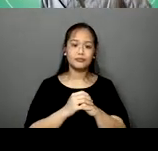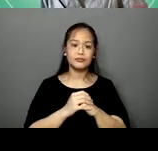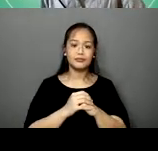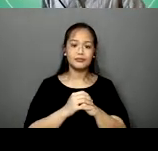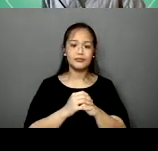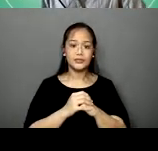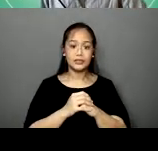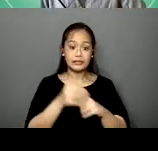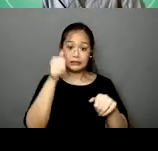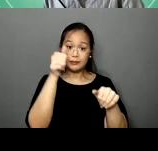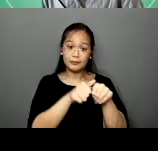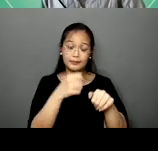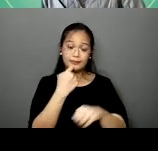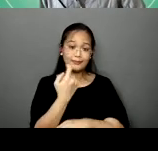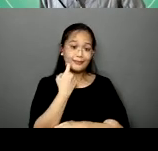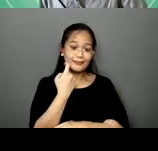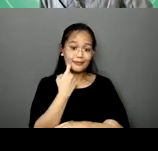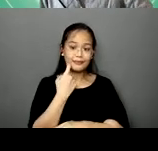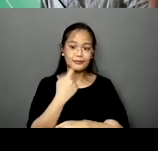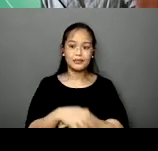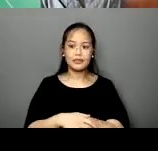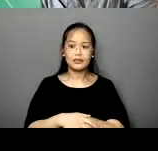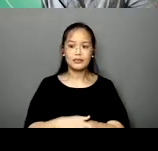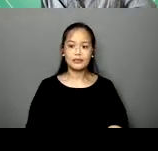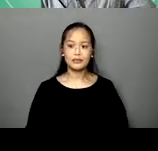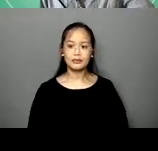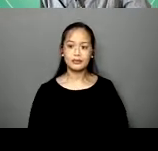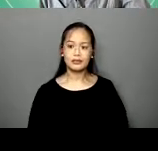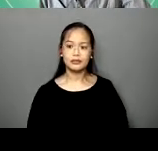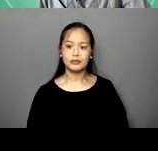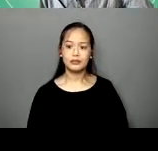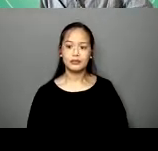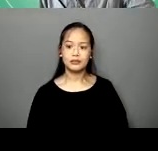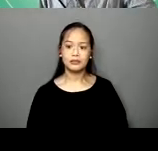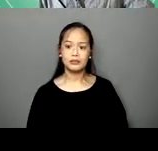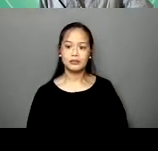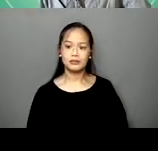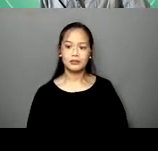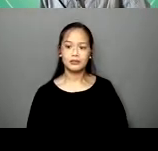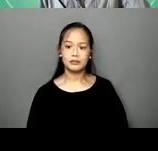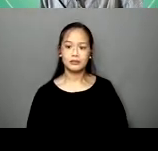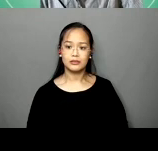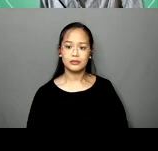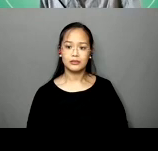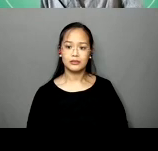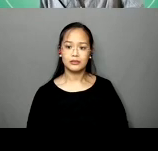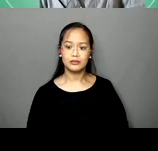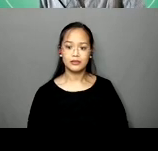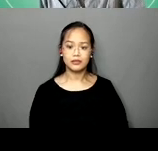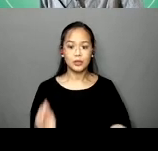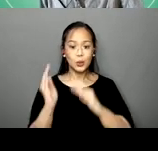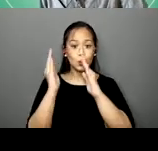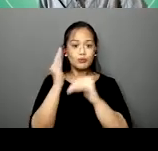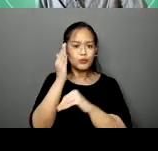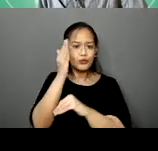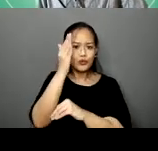if you remember, I mentioned there that it's also so that in the future, you're able to sustain development in the future. But the